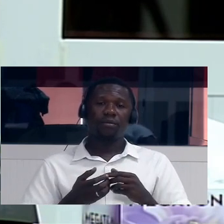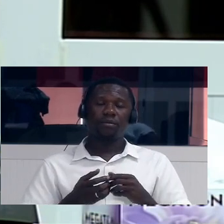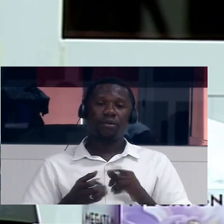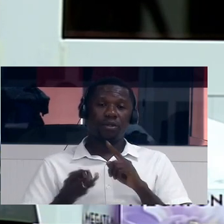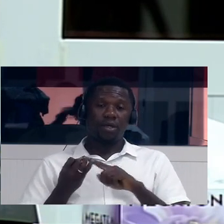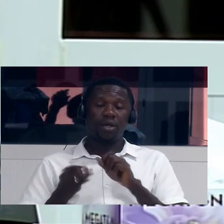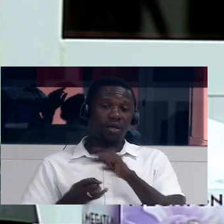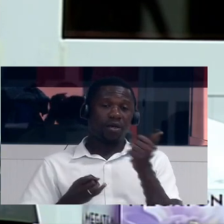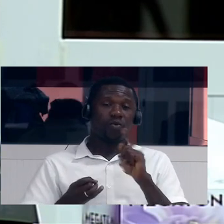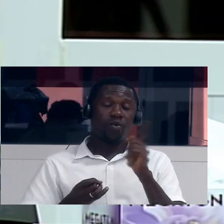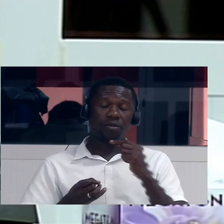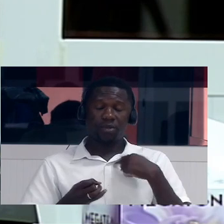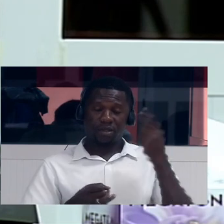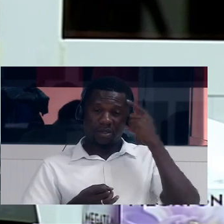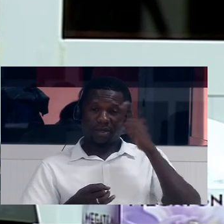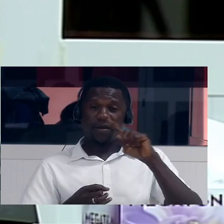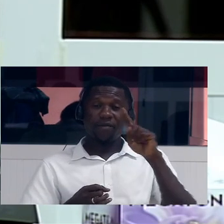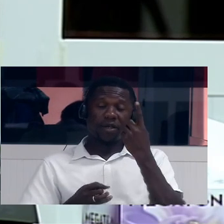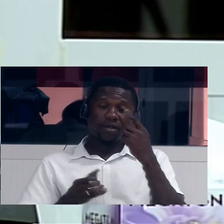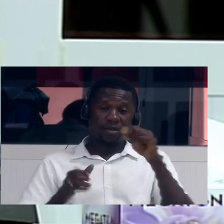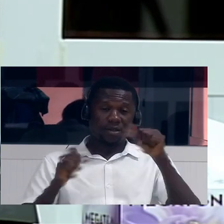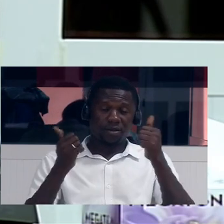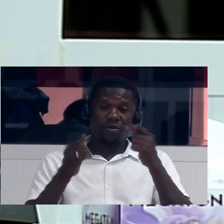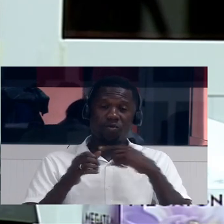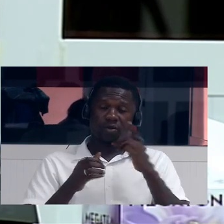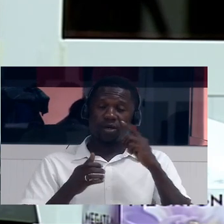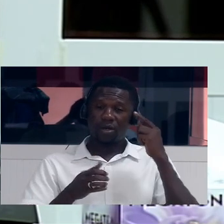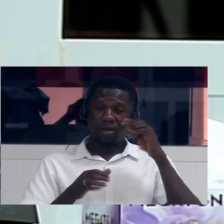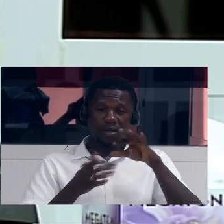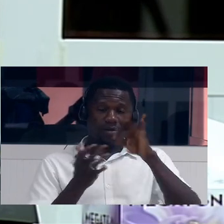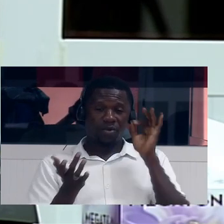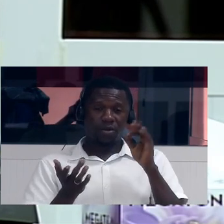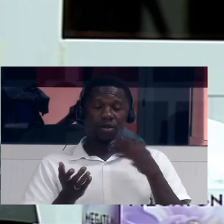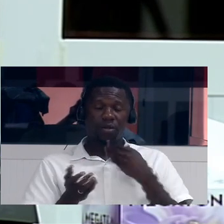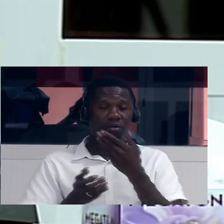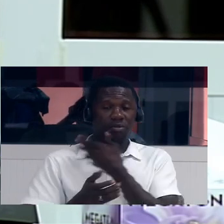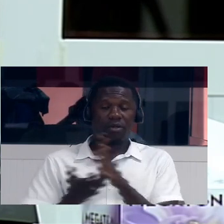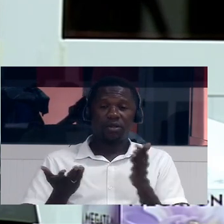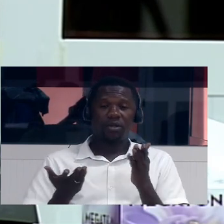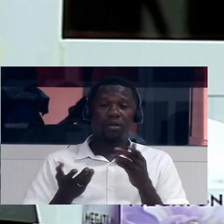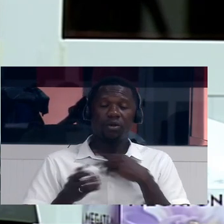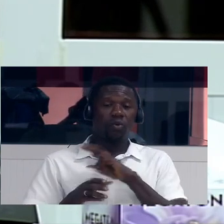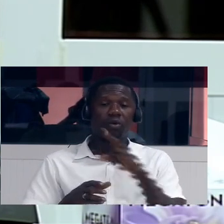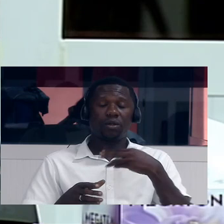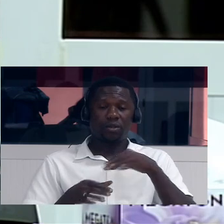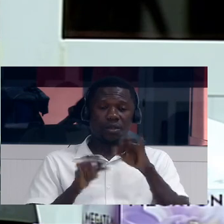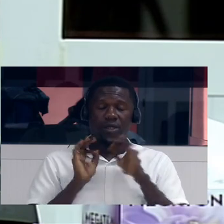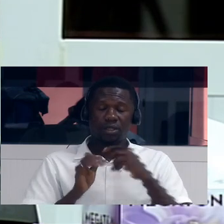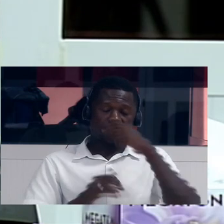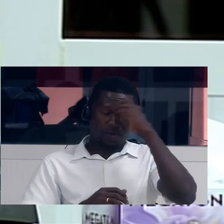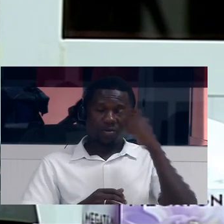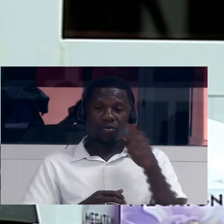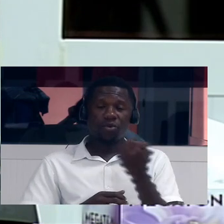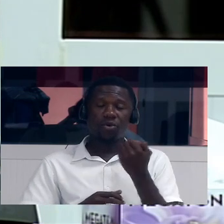And what I thought at the very beginning when I was appointed came to pass when I said I didn't want to take the job because of